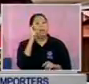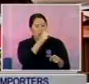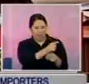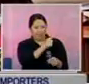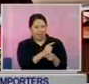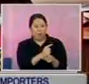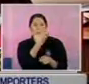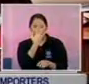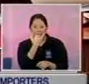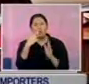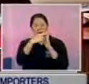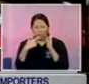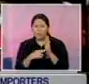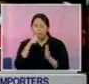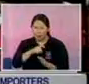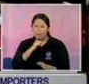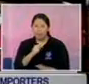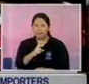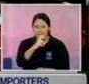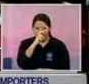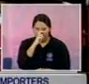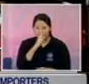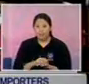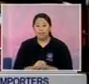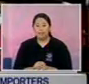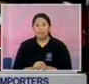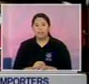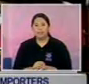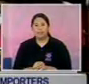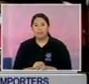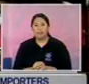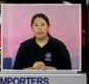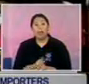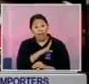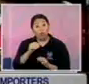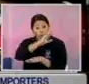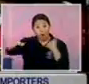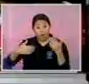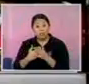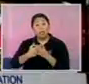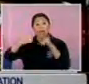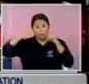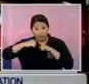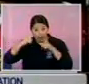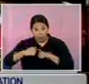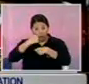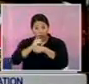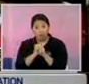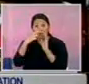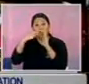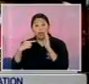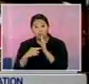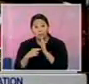an executive session. But we all agreed when we made the rules that we should in fact put everything before the